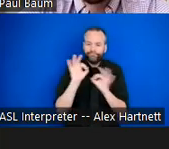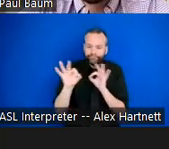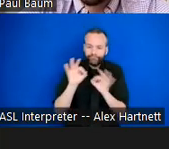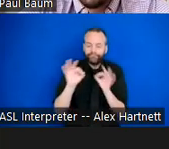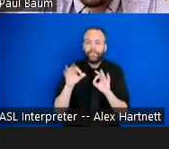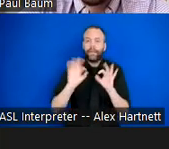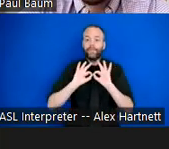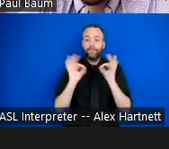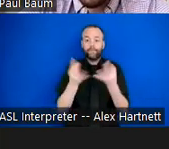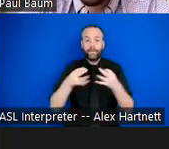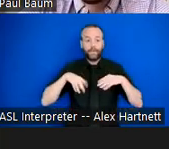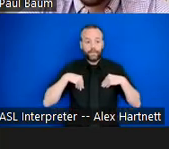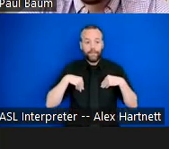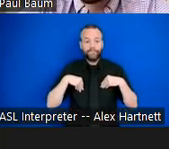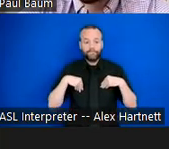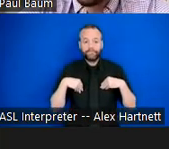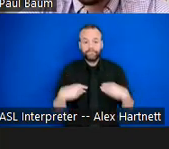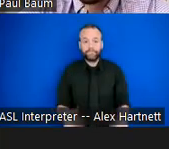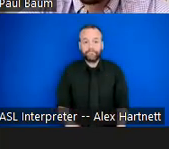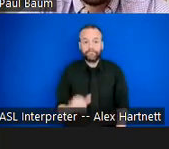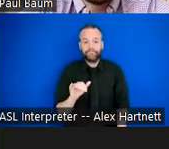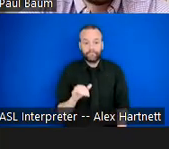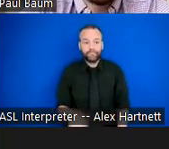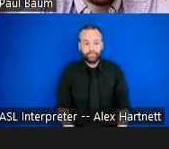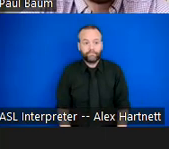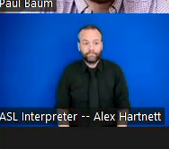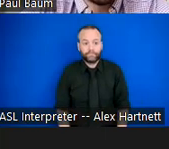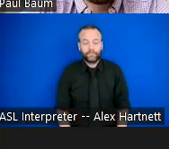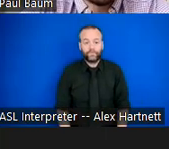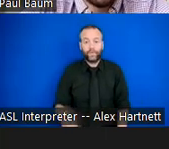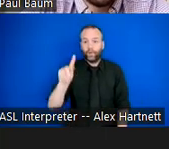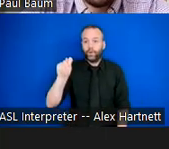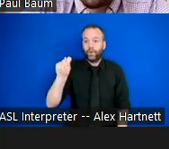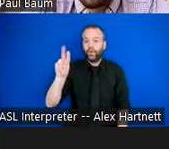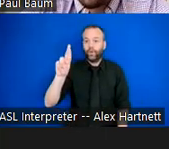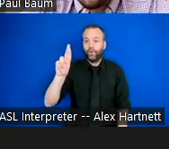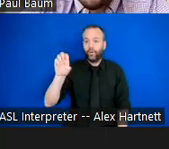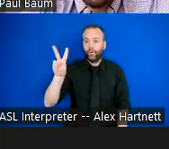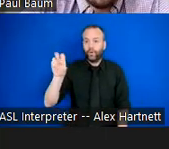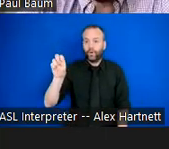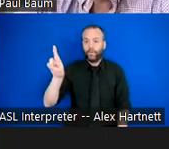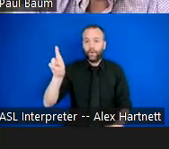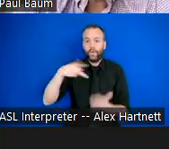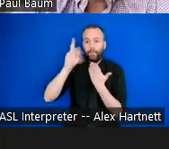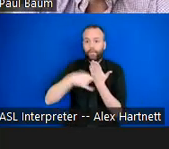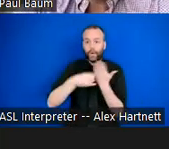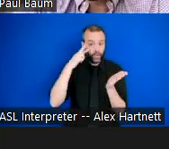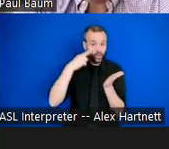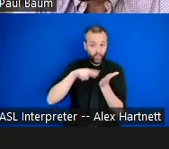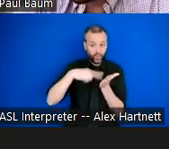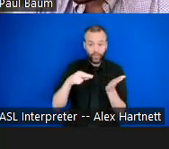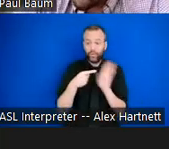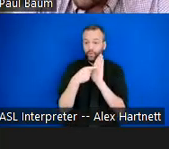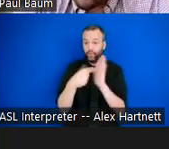suicide, depression, and substance abuse, and predicts better health and self-esteem. This is research by the